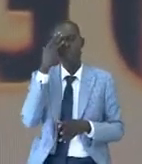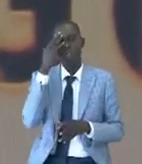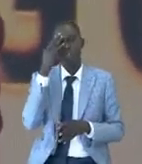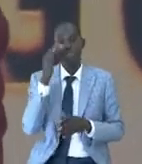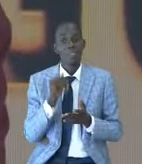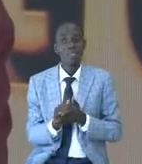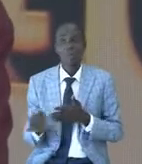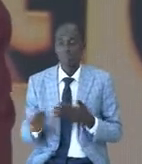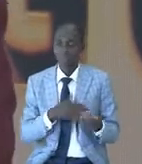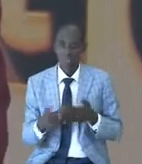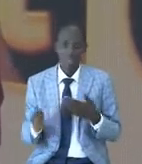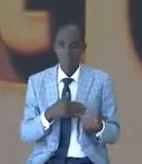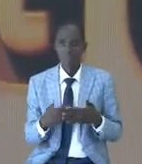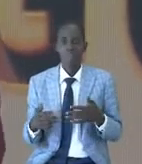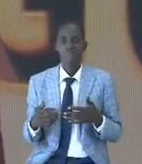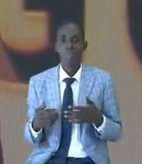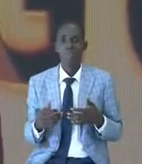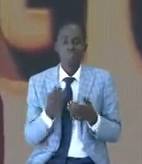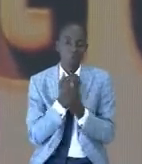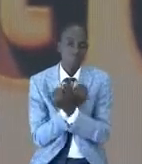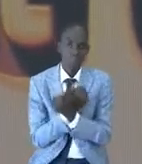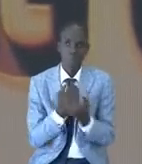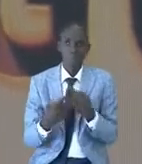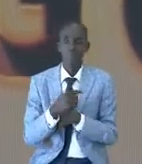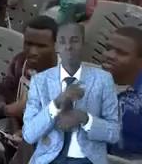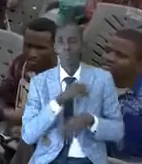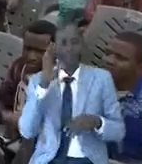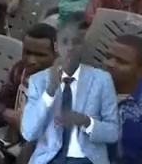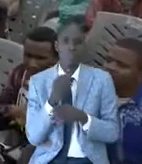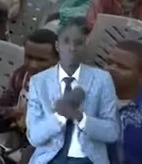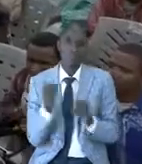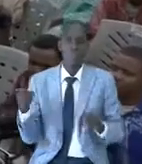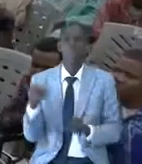whatever bondage today, the Lord will break that thing.